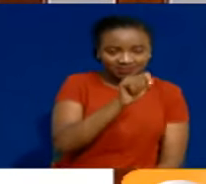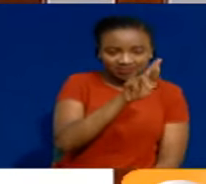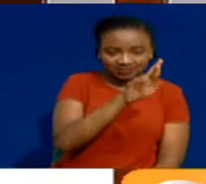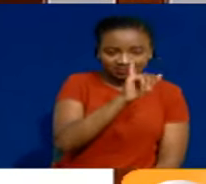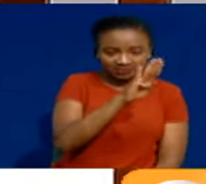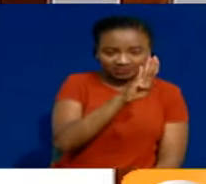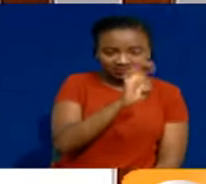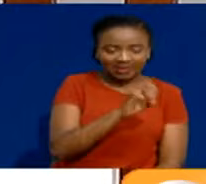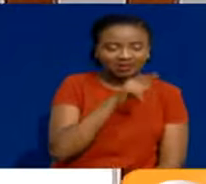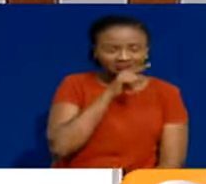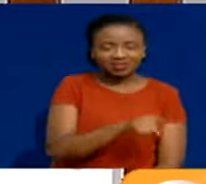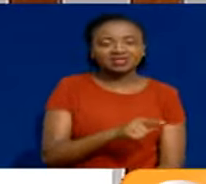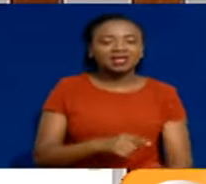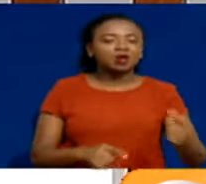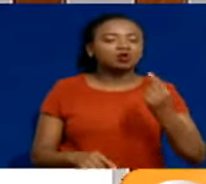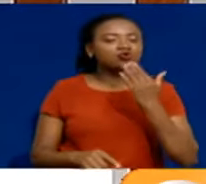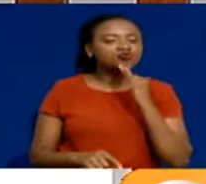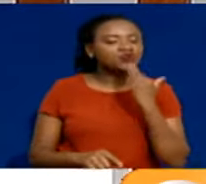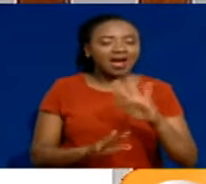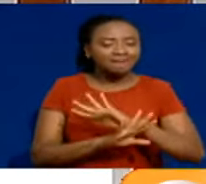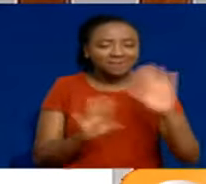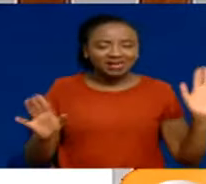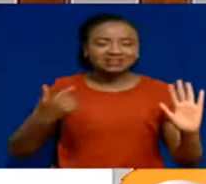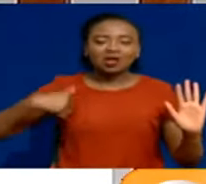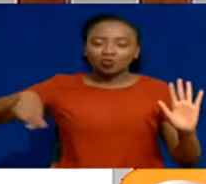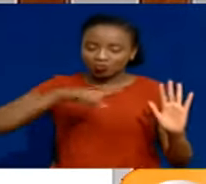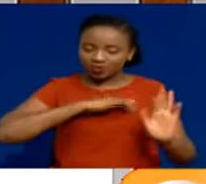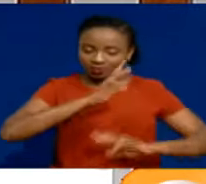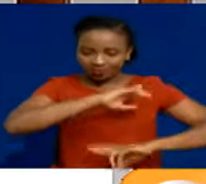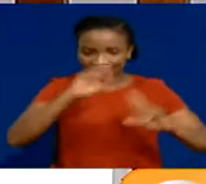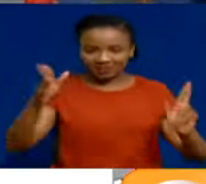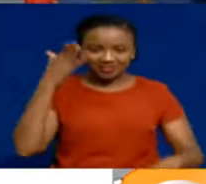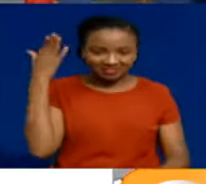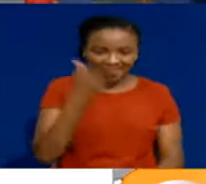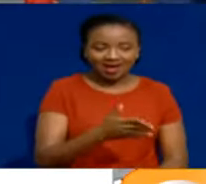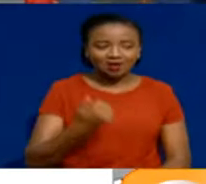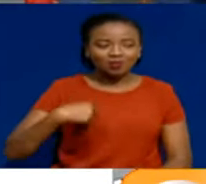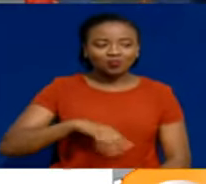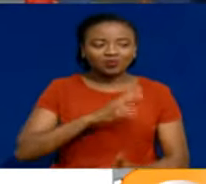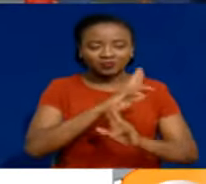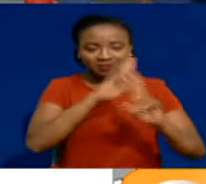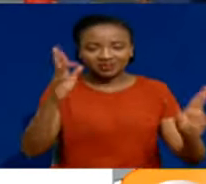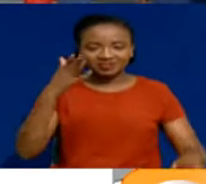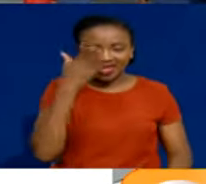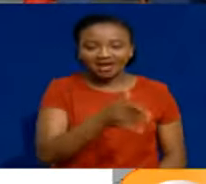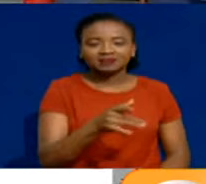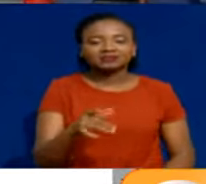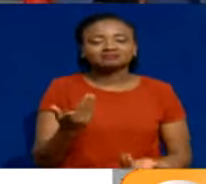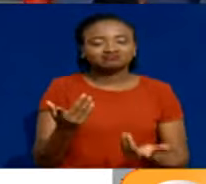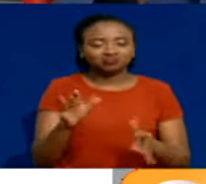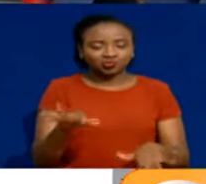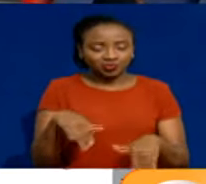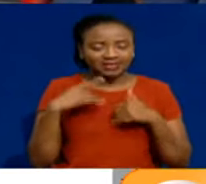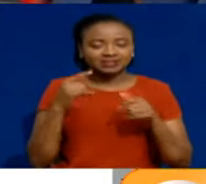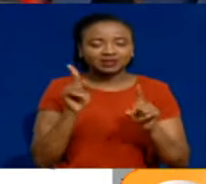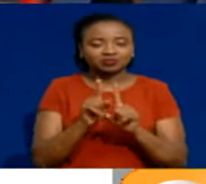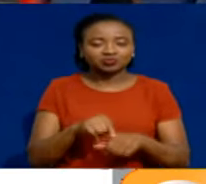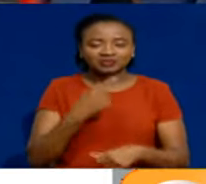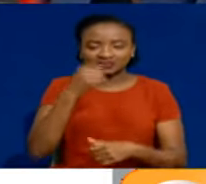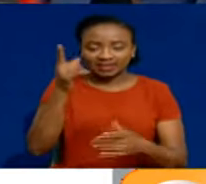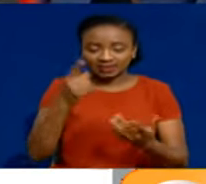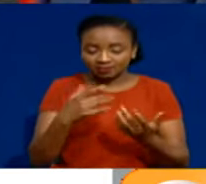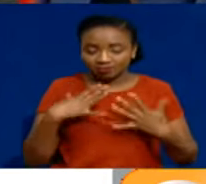can go there singing on the market. But we will be there. We will be there. We will be there advising our people this is the